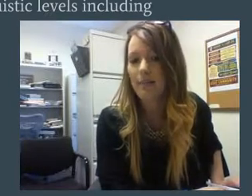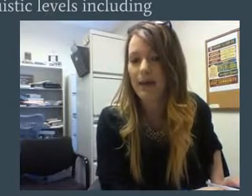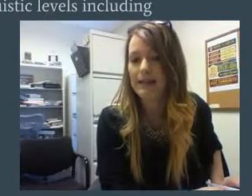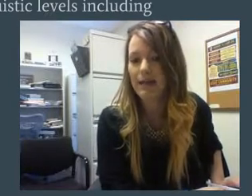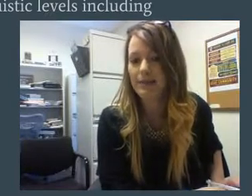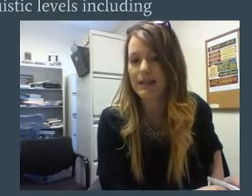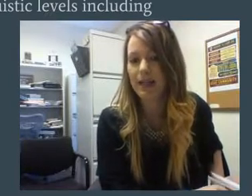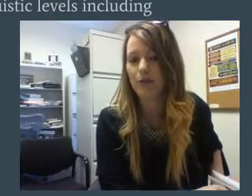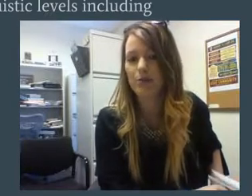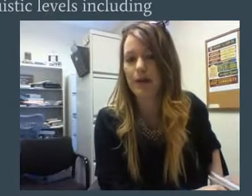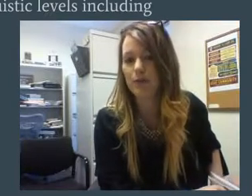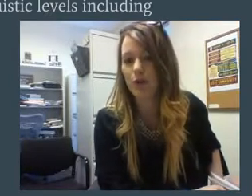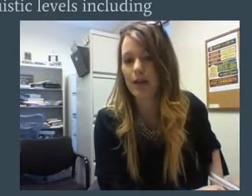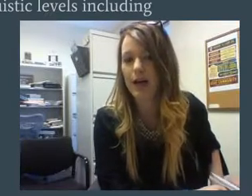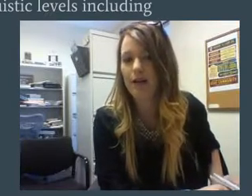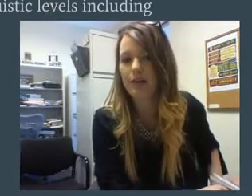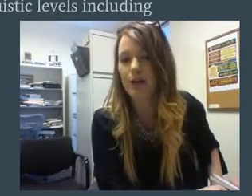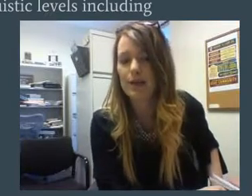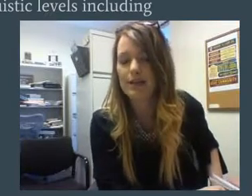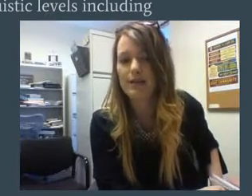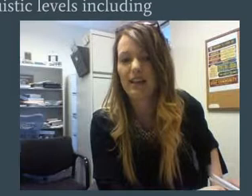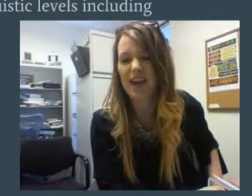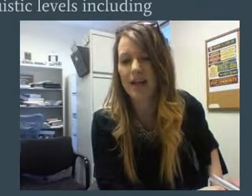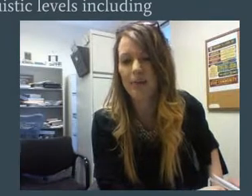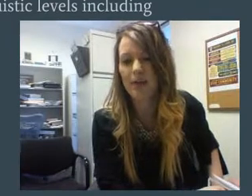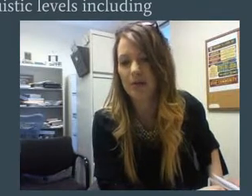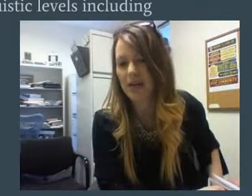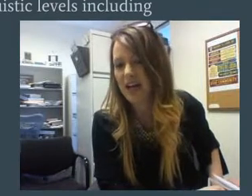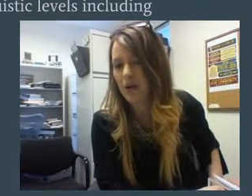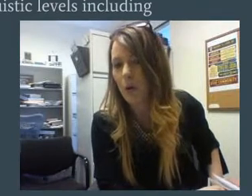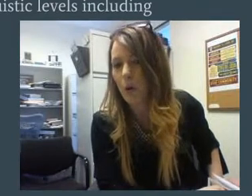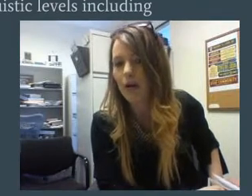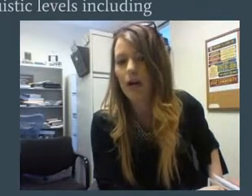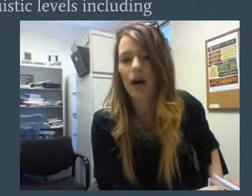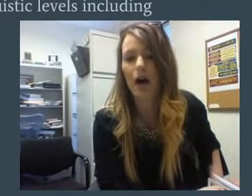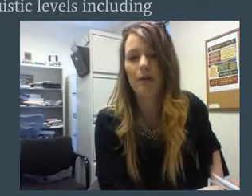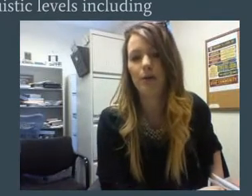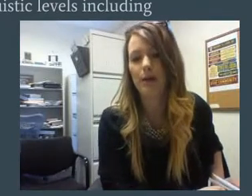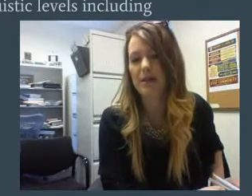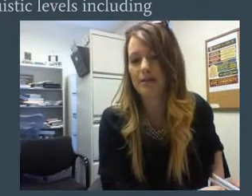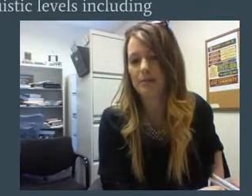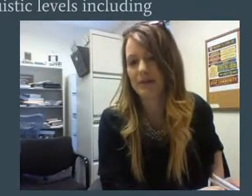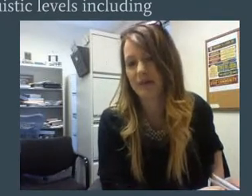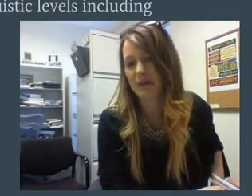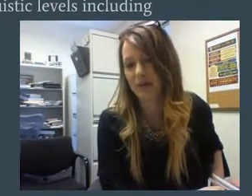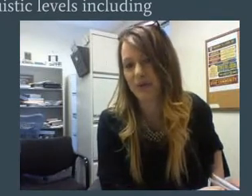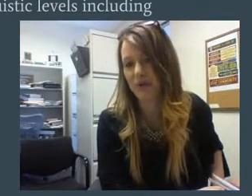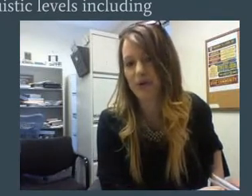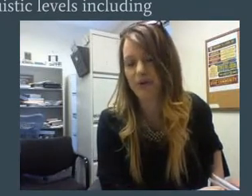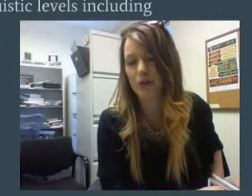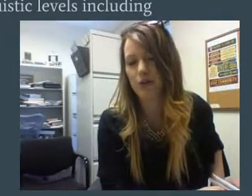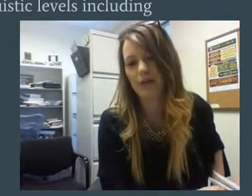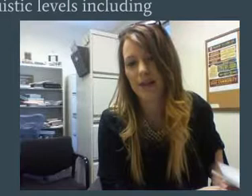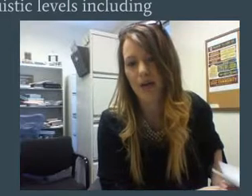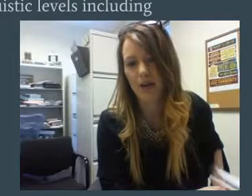and accepted as a language by the majority of linguists and the academic community as a whole. There may be specific groups